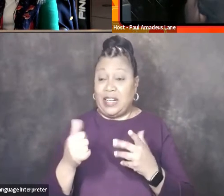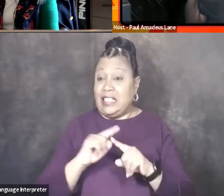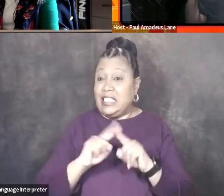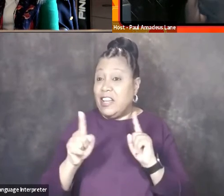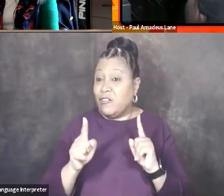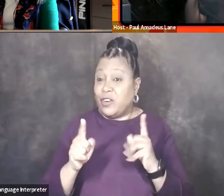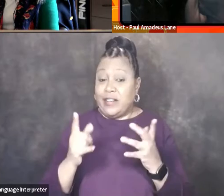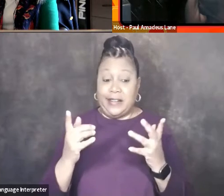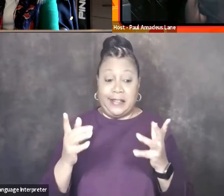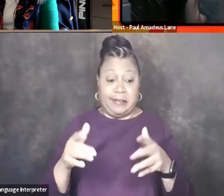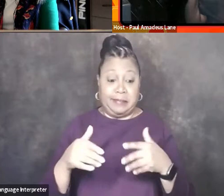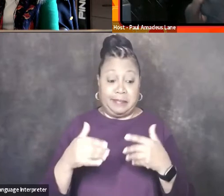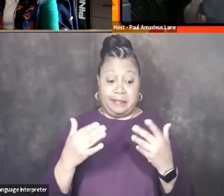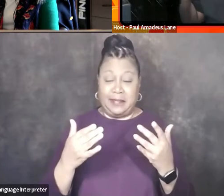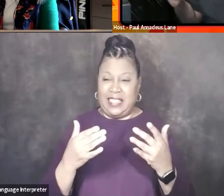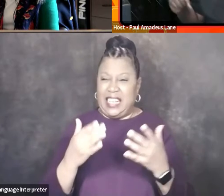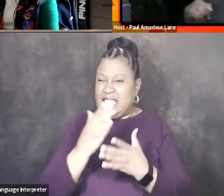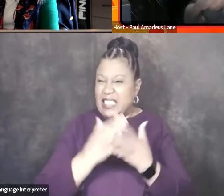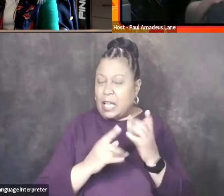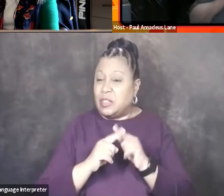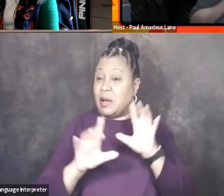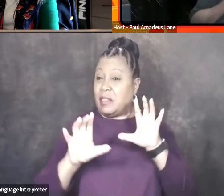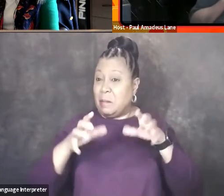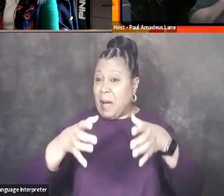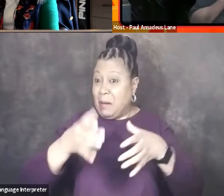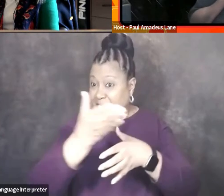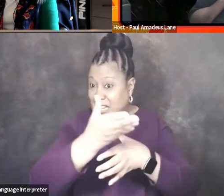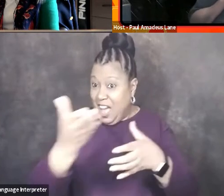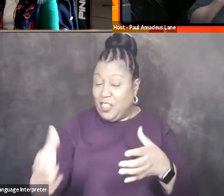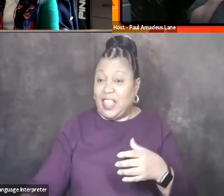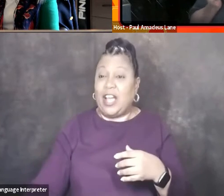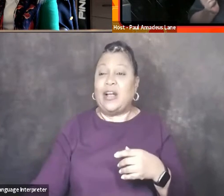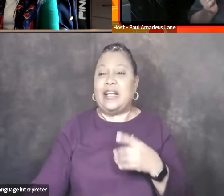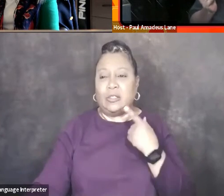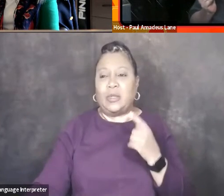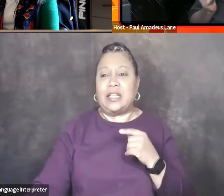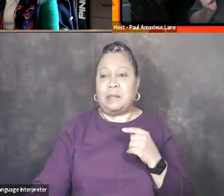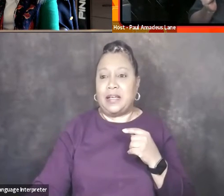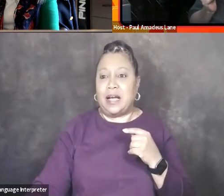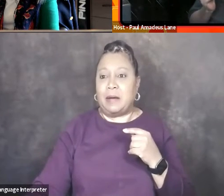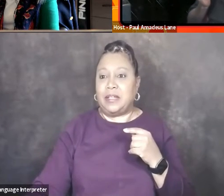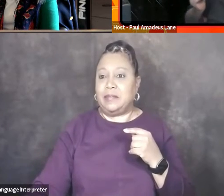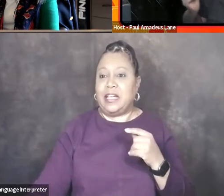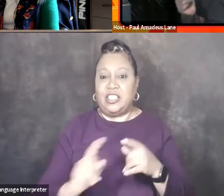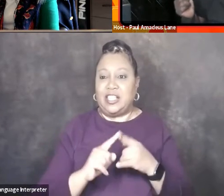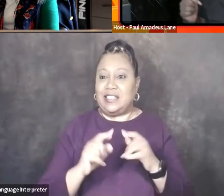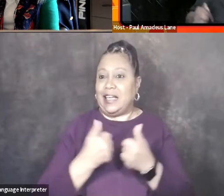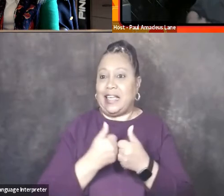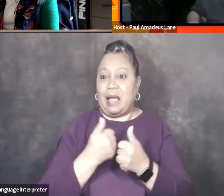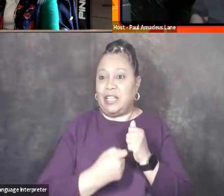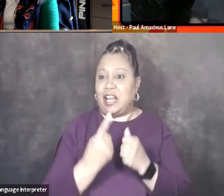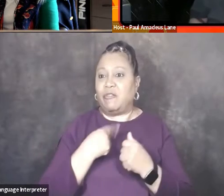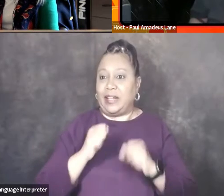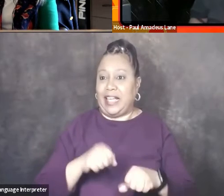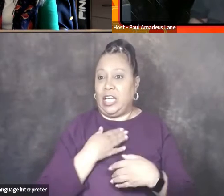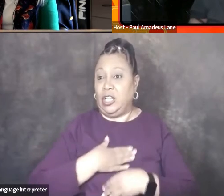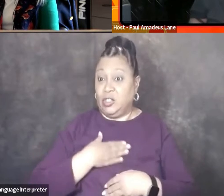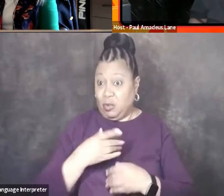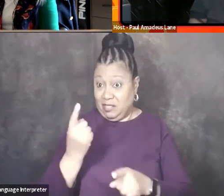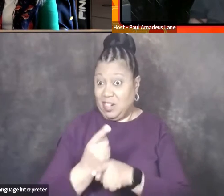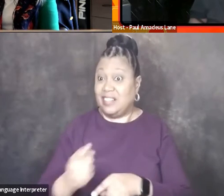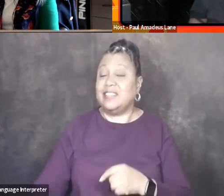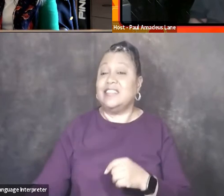different segments of the population out there, it's really becoming just a game that everyone can enjoy. Yes.